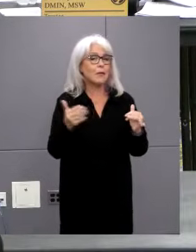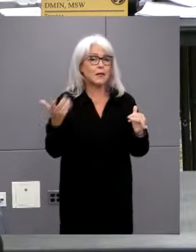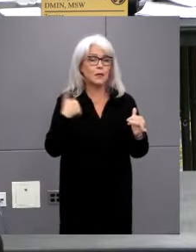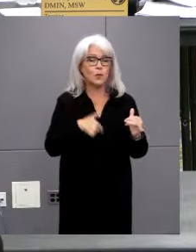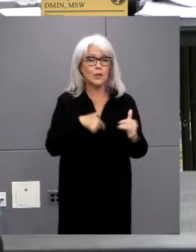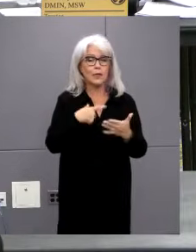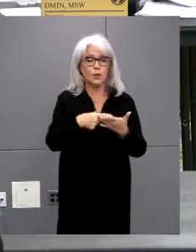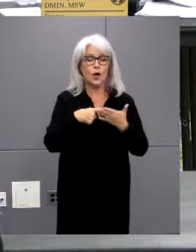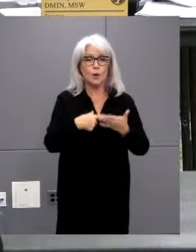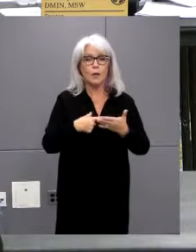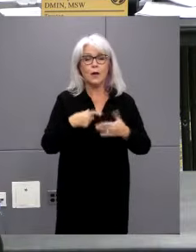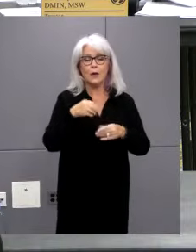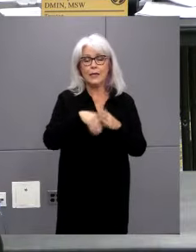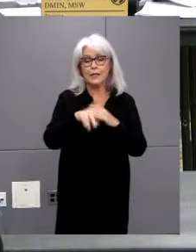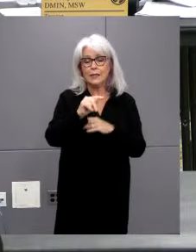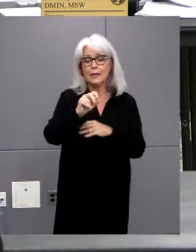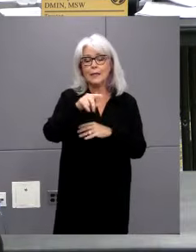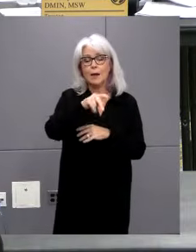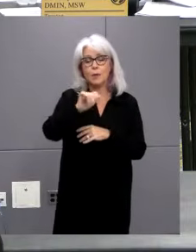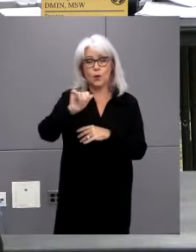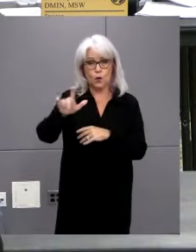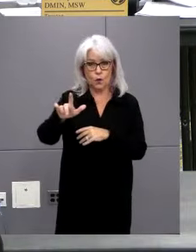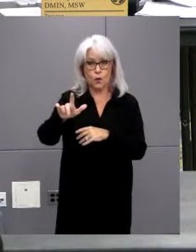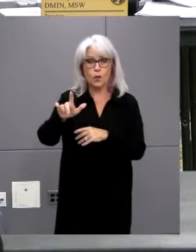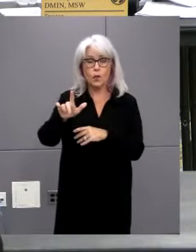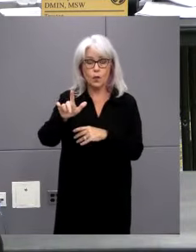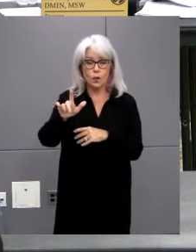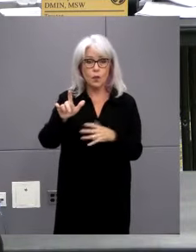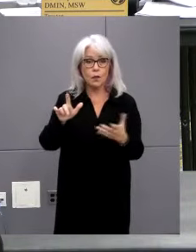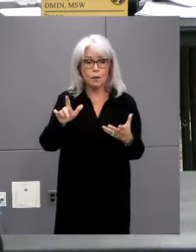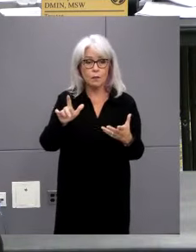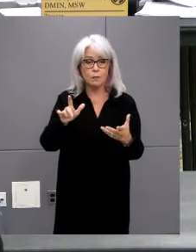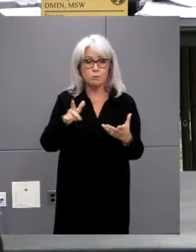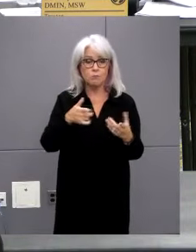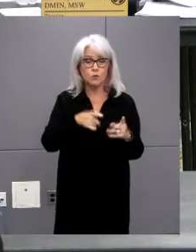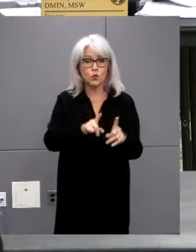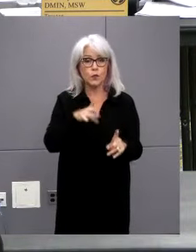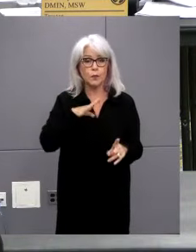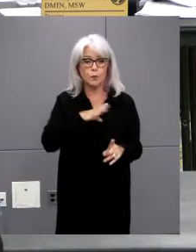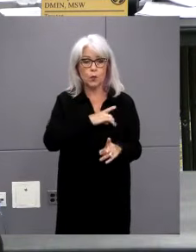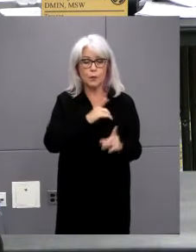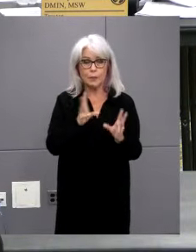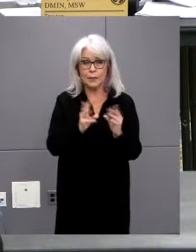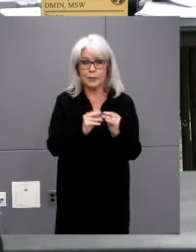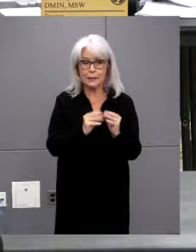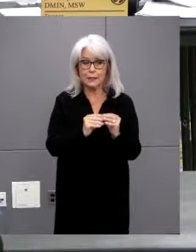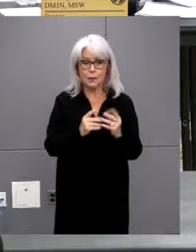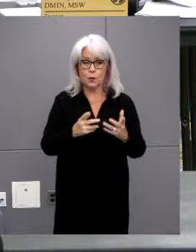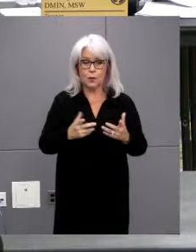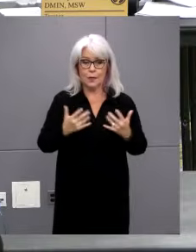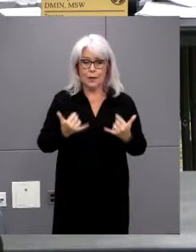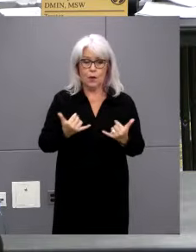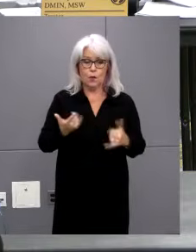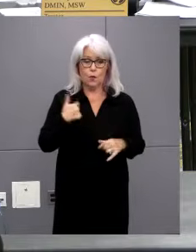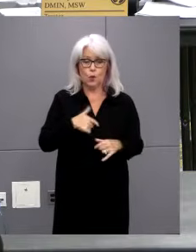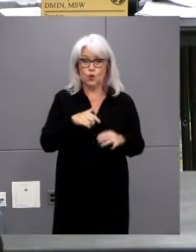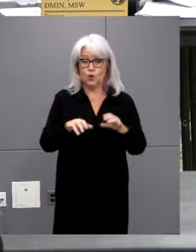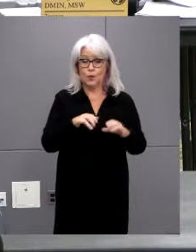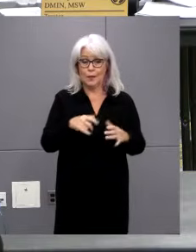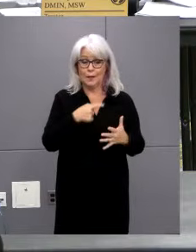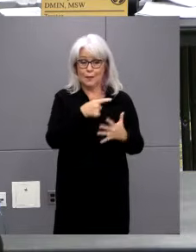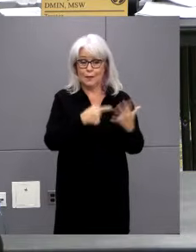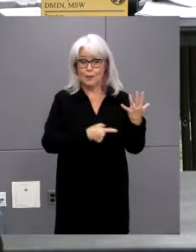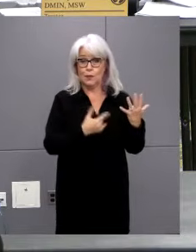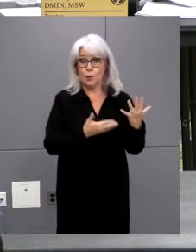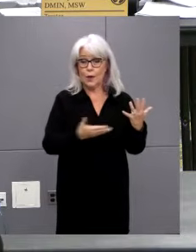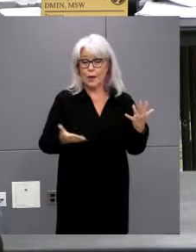over in topical and in our board meetings. So now that we're doing it this way, we could sit, you know, all